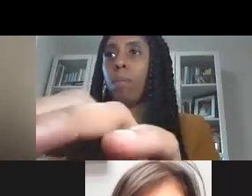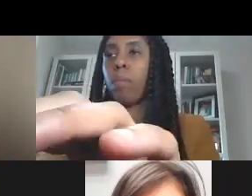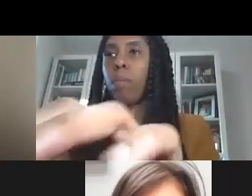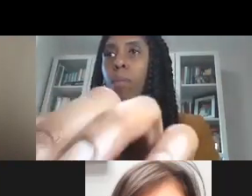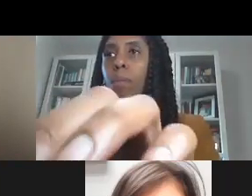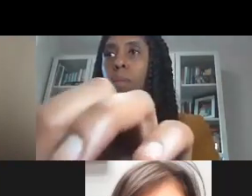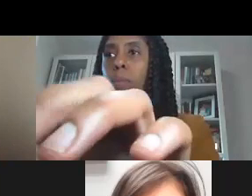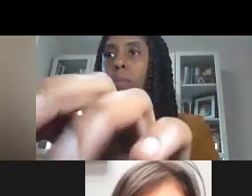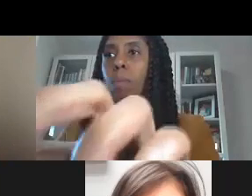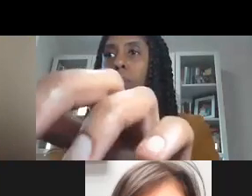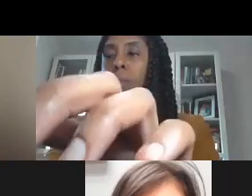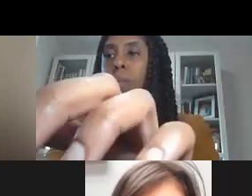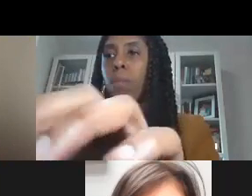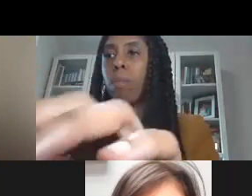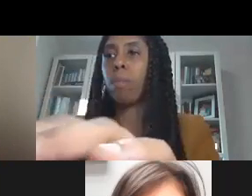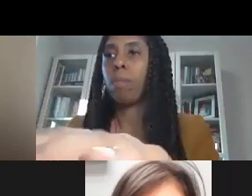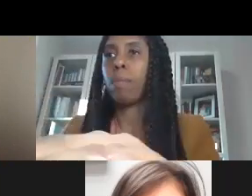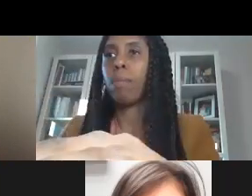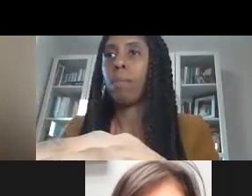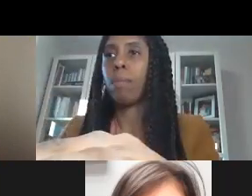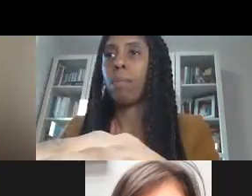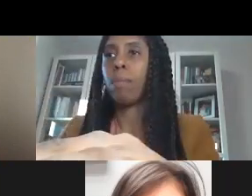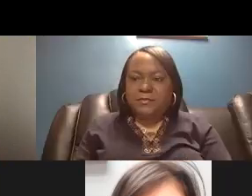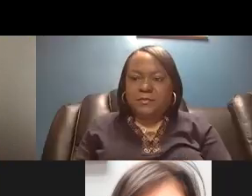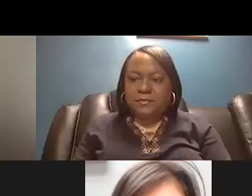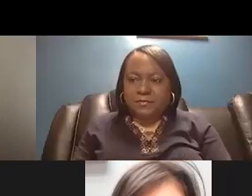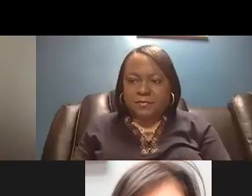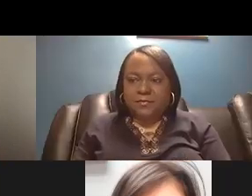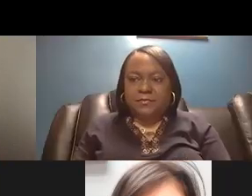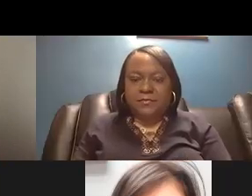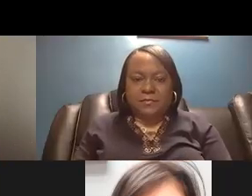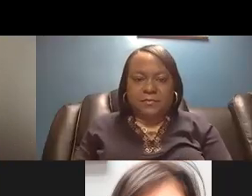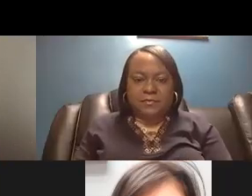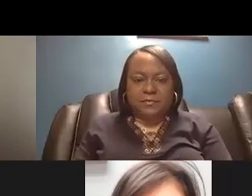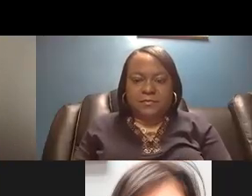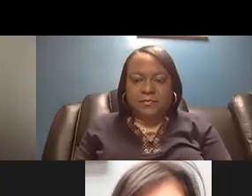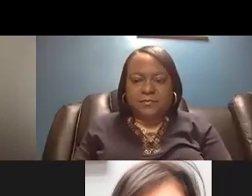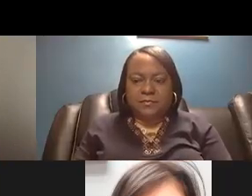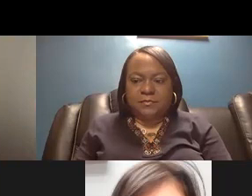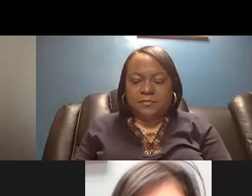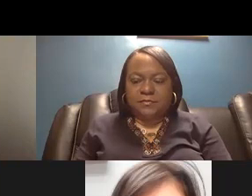Present. Dr. Freeman Wisdom. Present. Ms. Grasa.